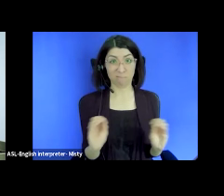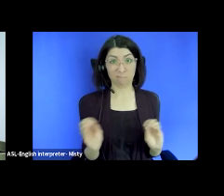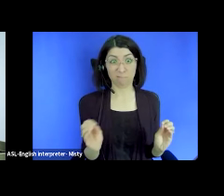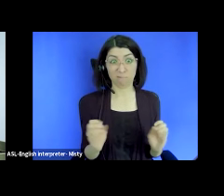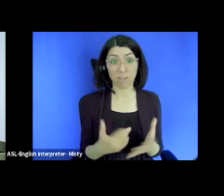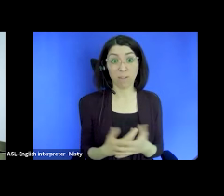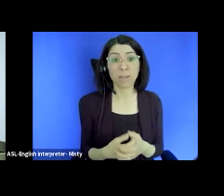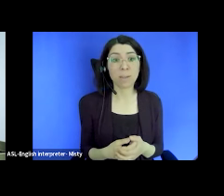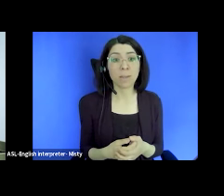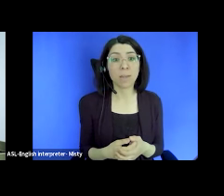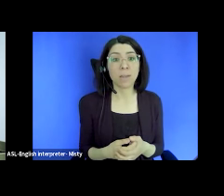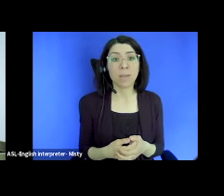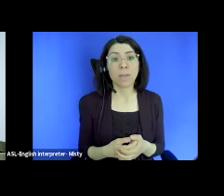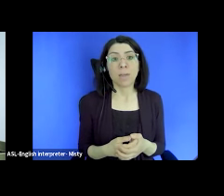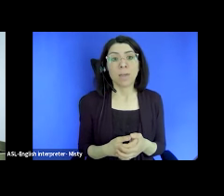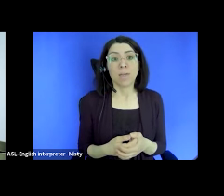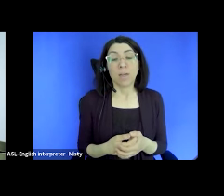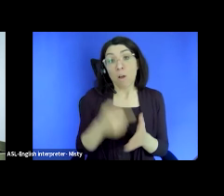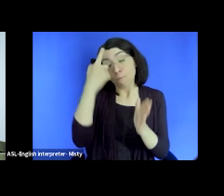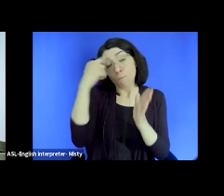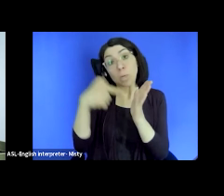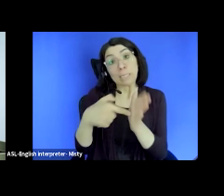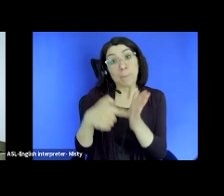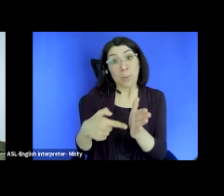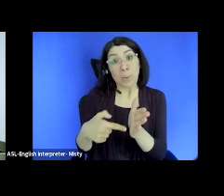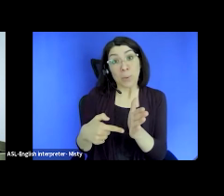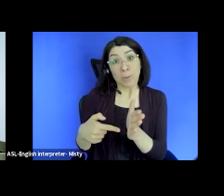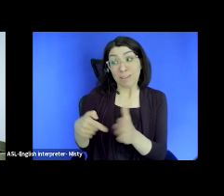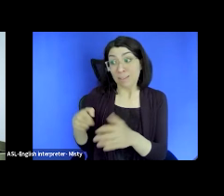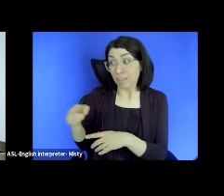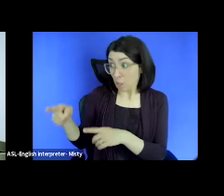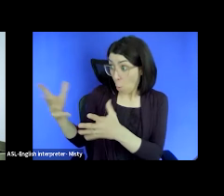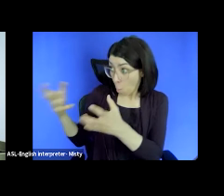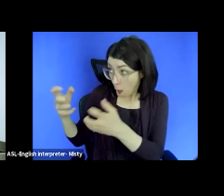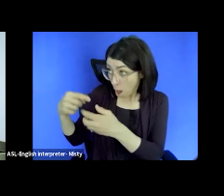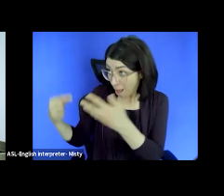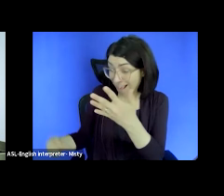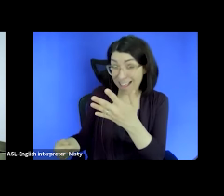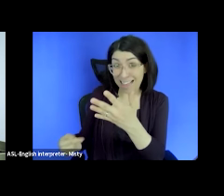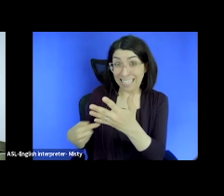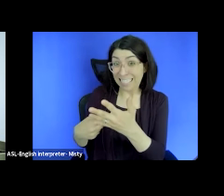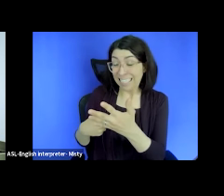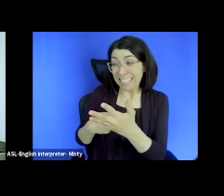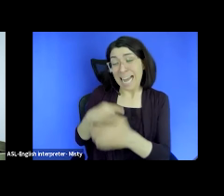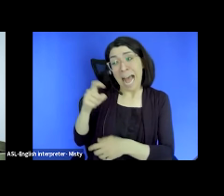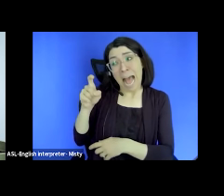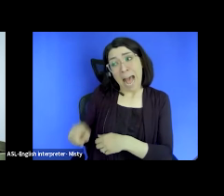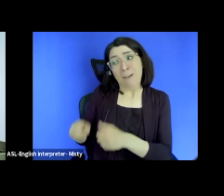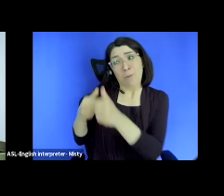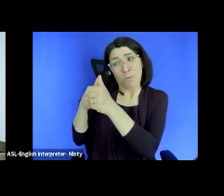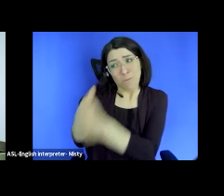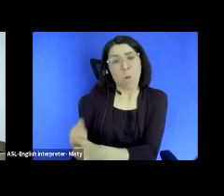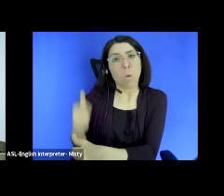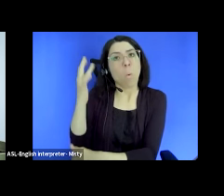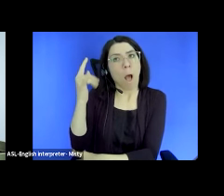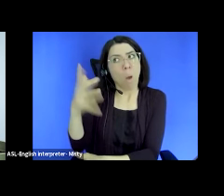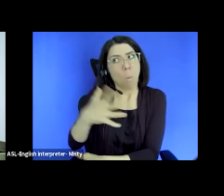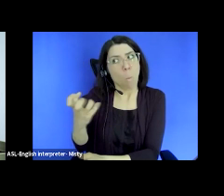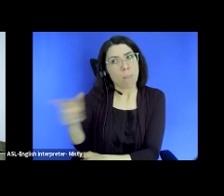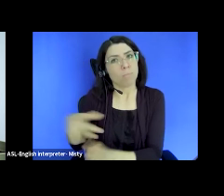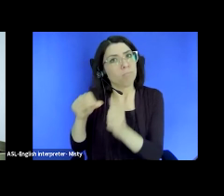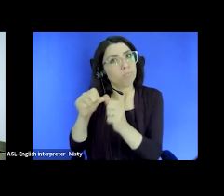else wants us to do, then they won't like us anymore. Okay, so that example, we may have the belief that if we don't always do